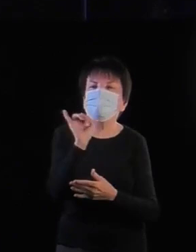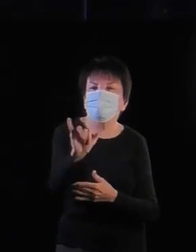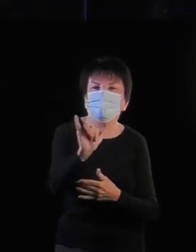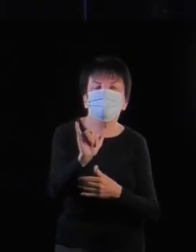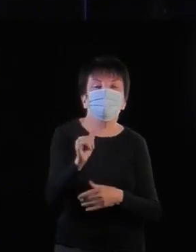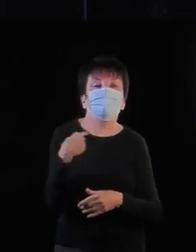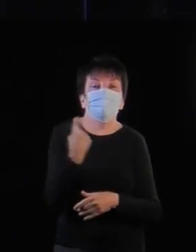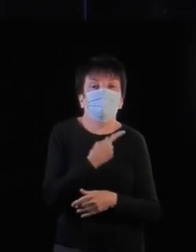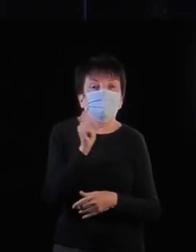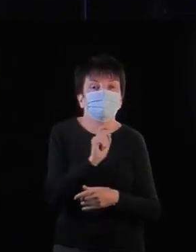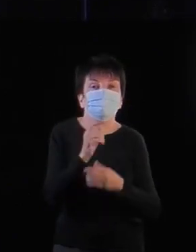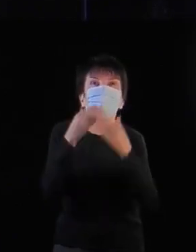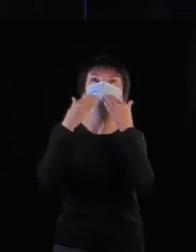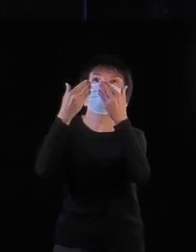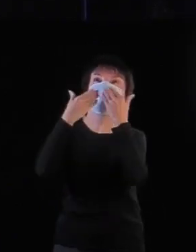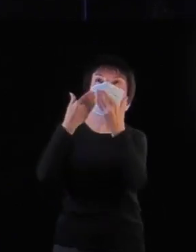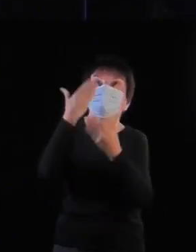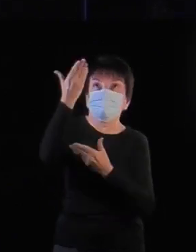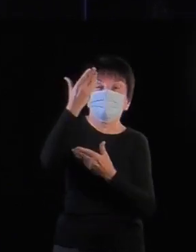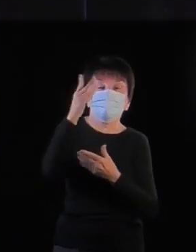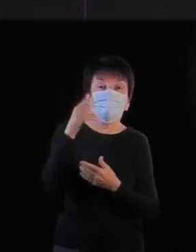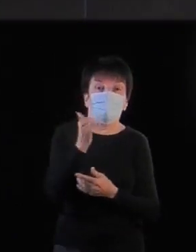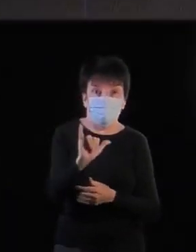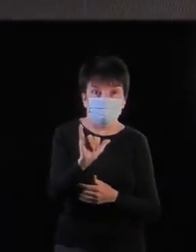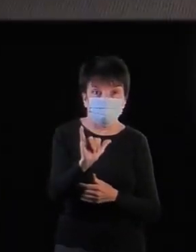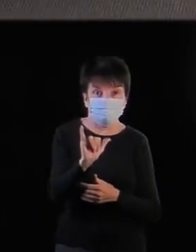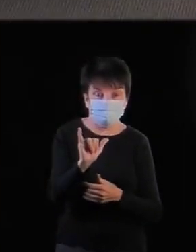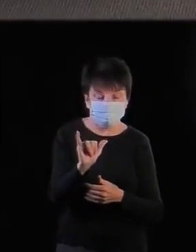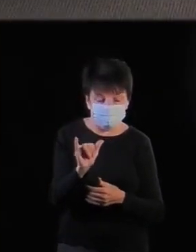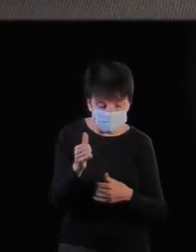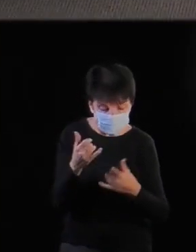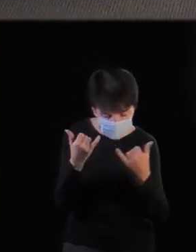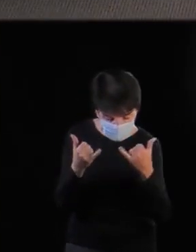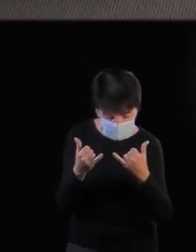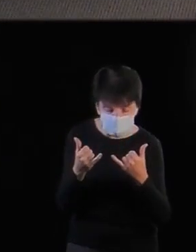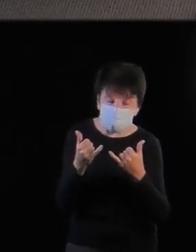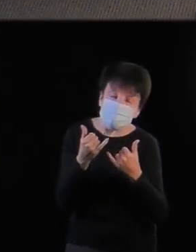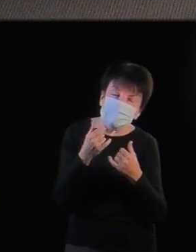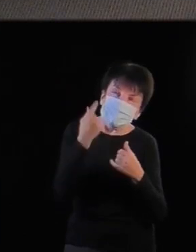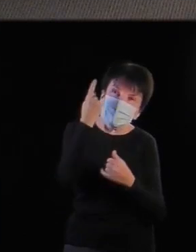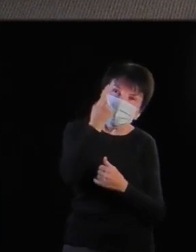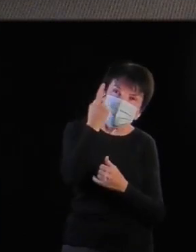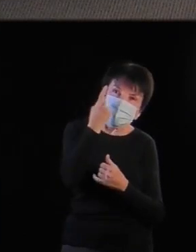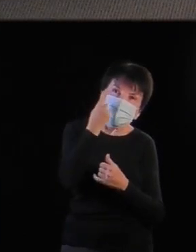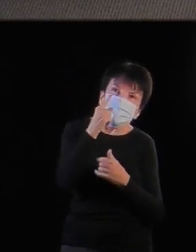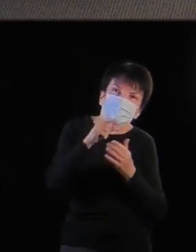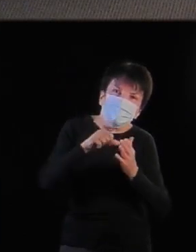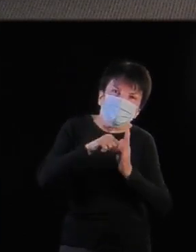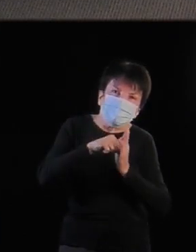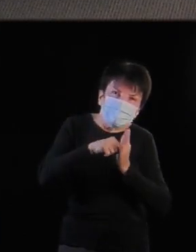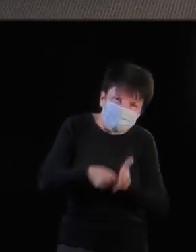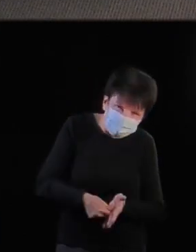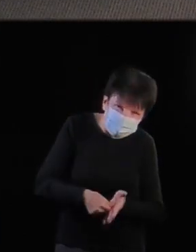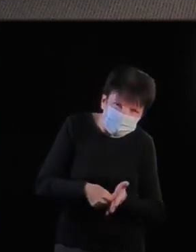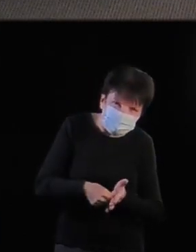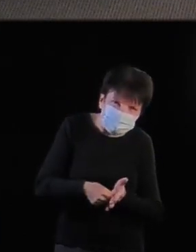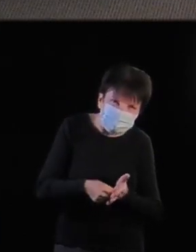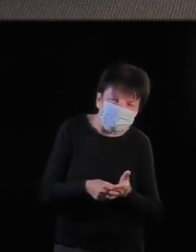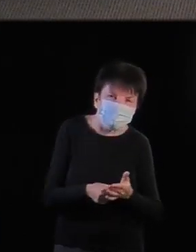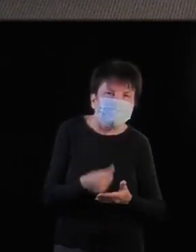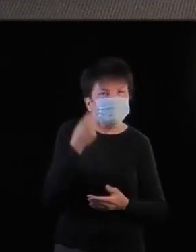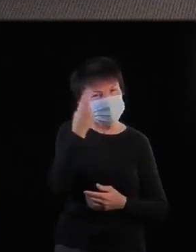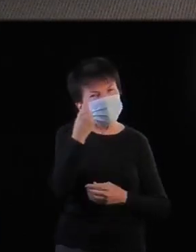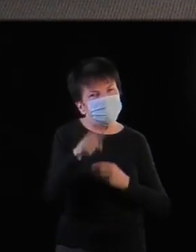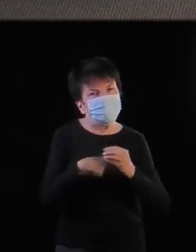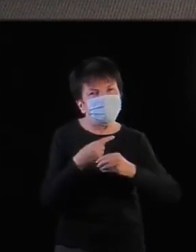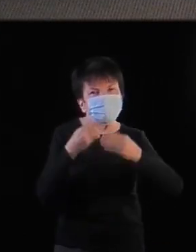give thanks to him always. Today, I think of this emphasis as we lead into Thanksgiving, and